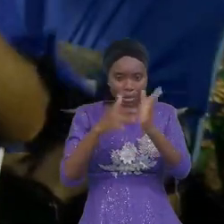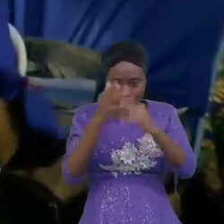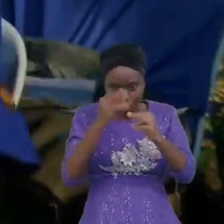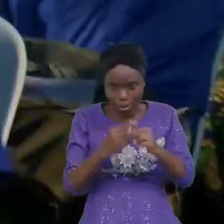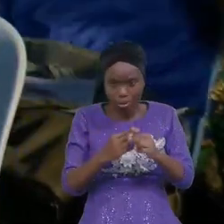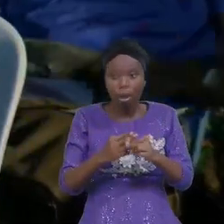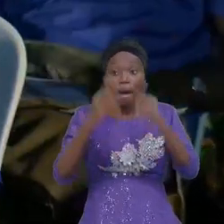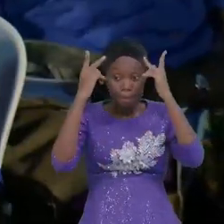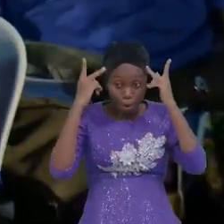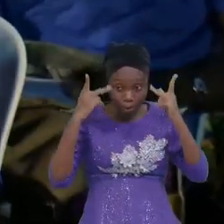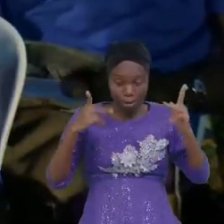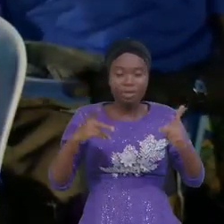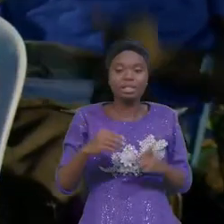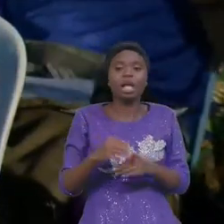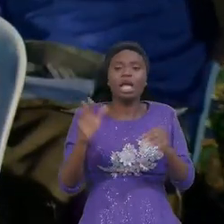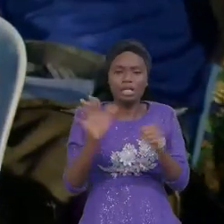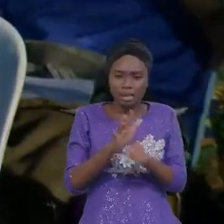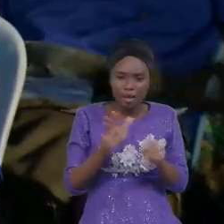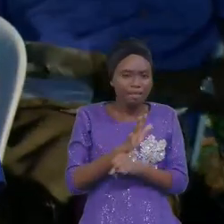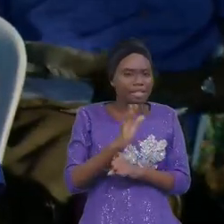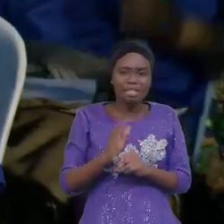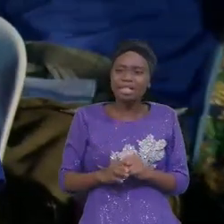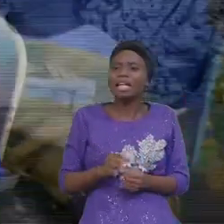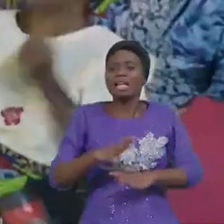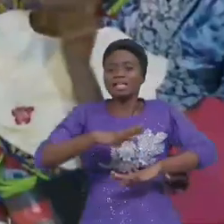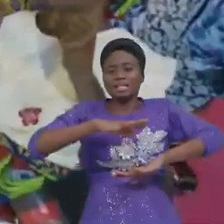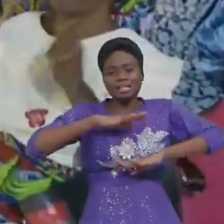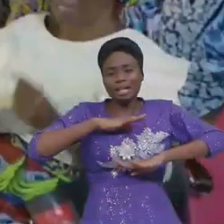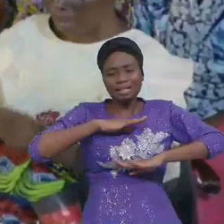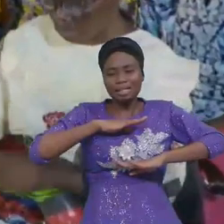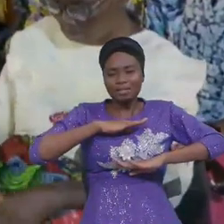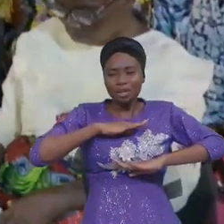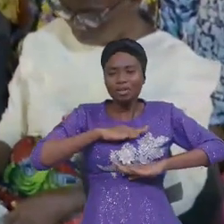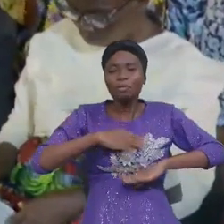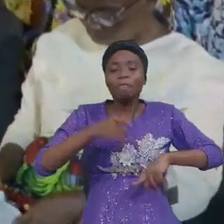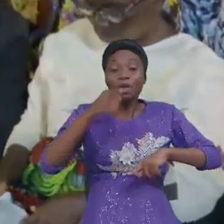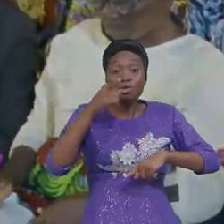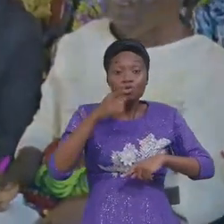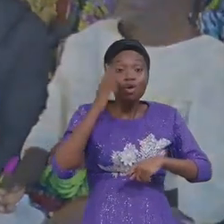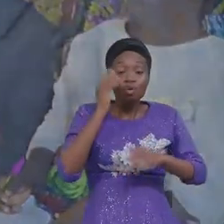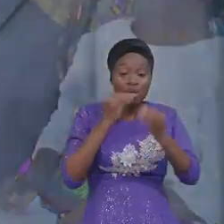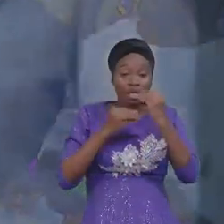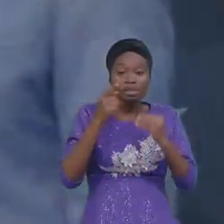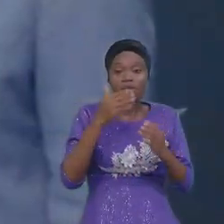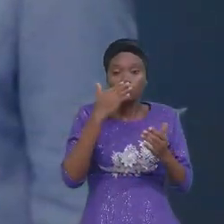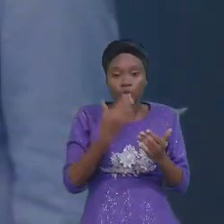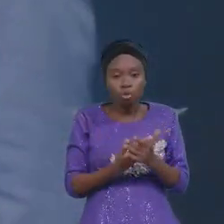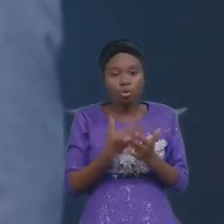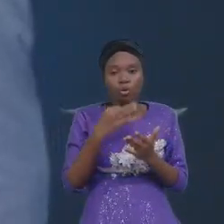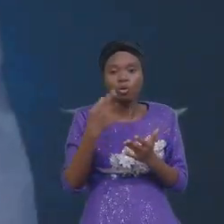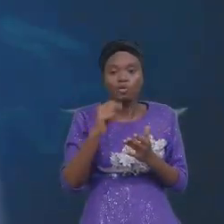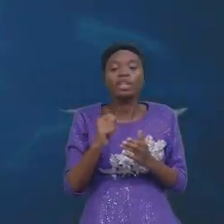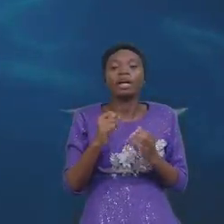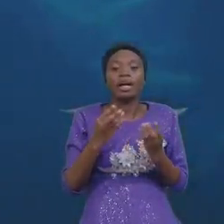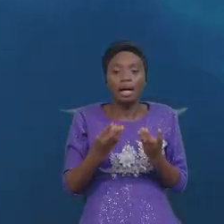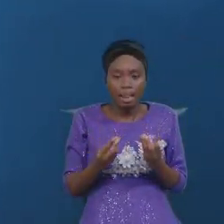Prosperity, sufficiency, satisfaction. You will eat the good of the land